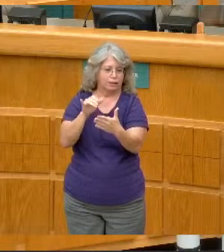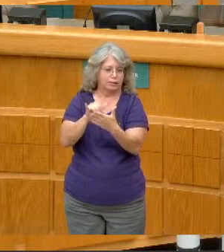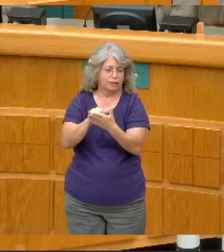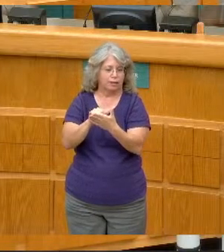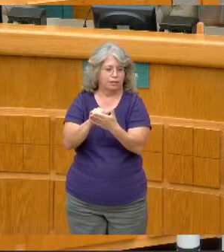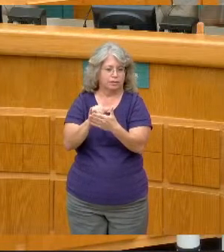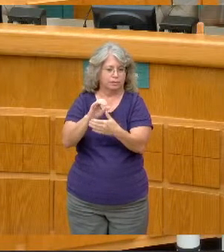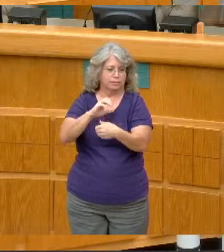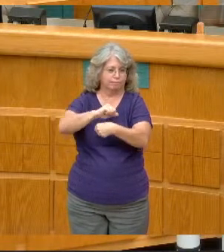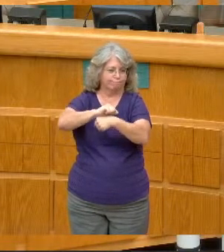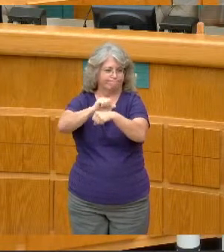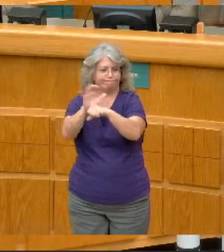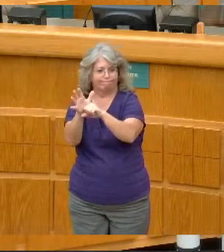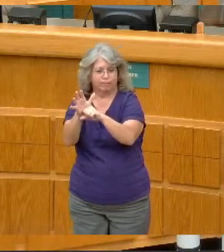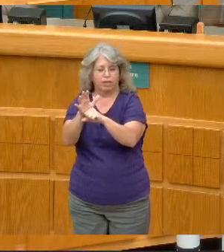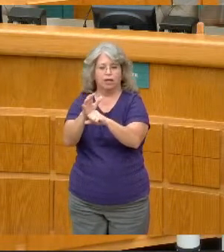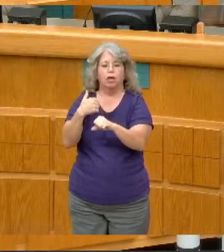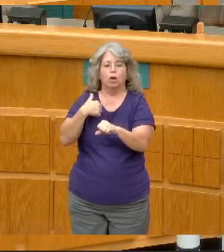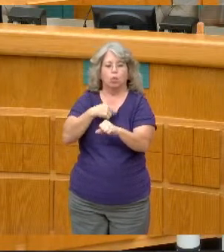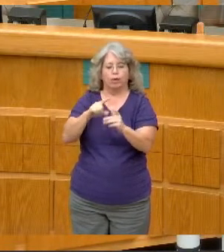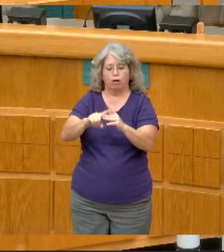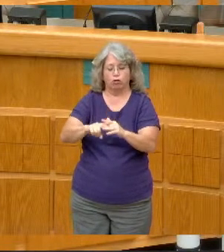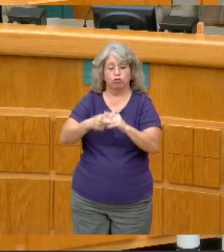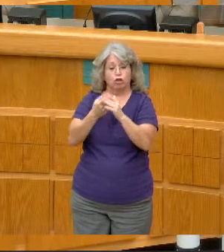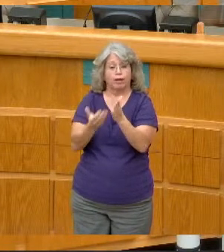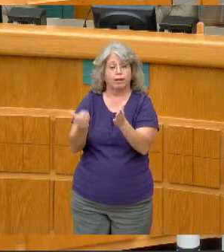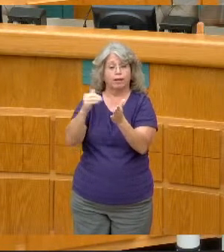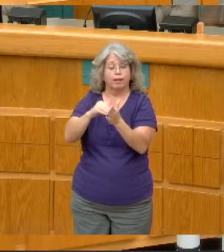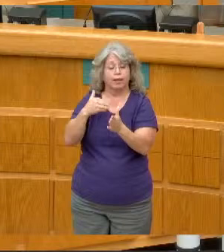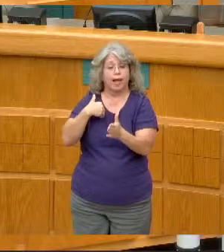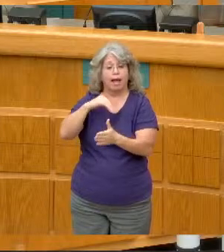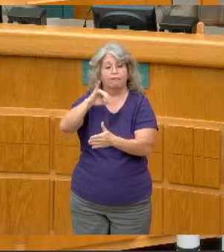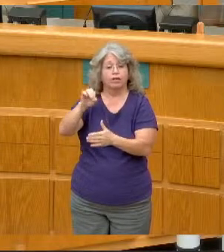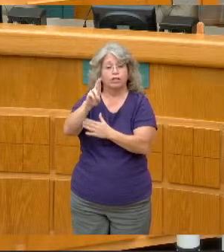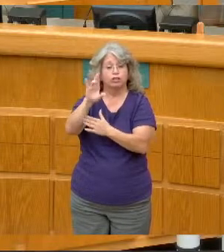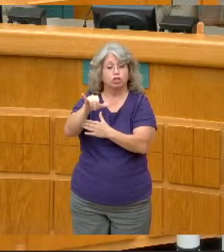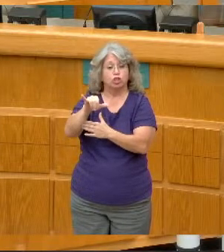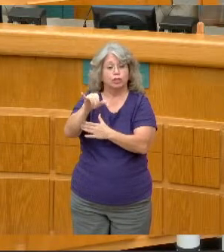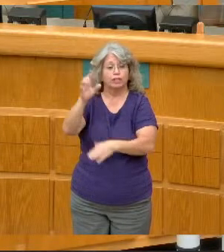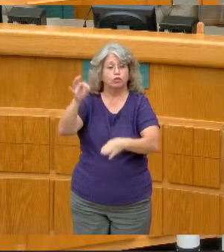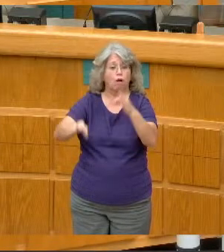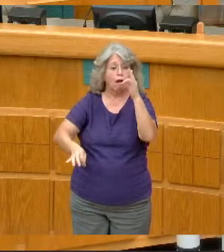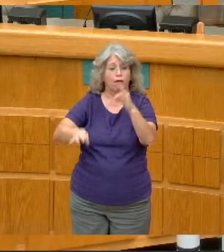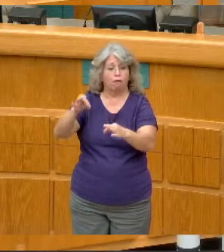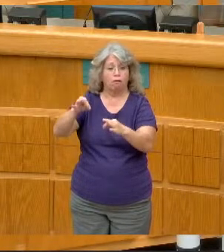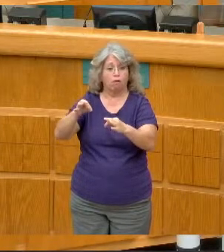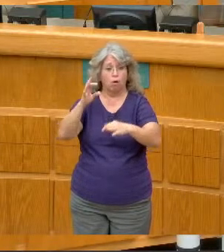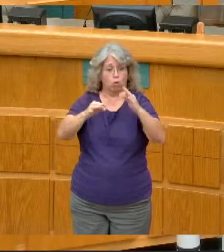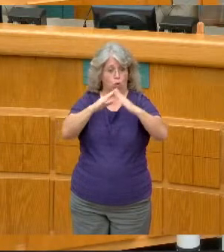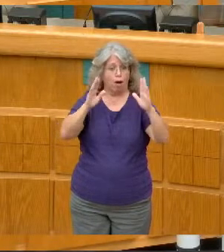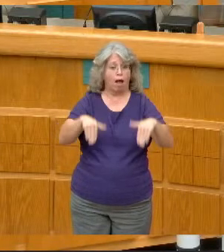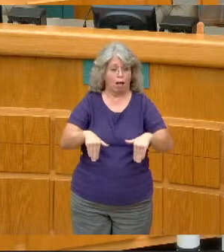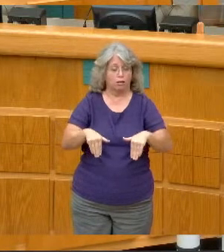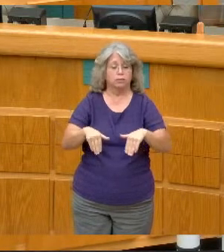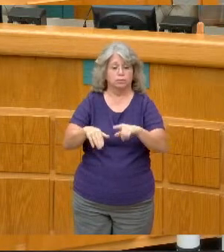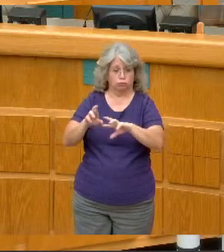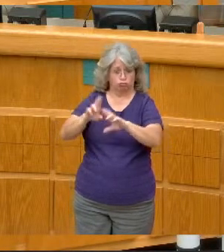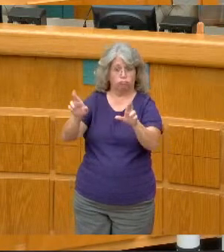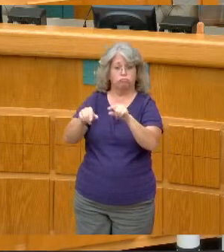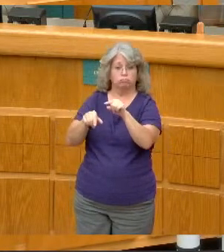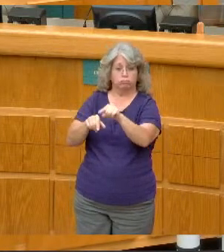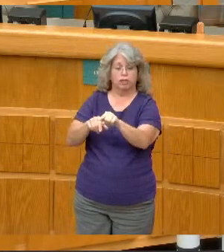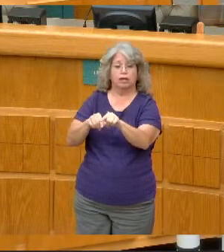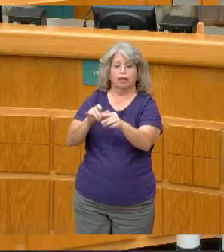another positive sign of progress in the battle against coronavirus, and that's we're resuming jury trials at the